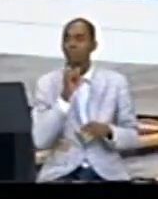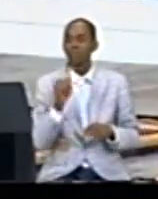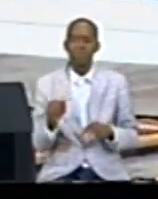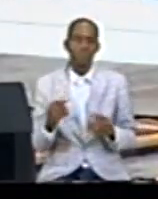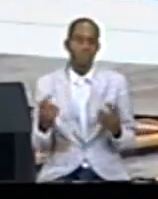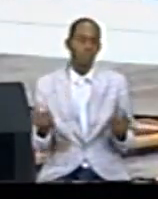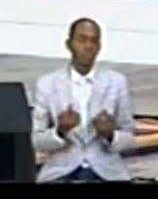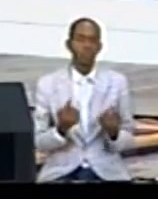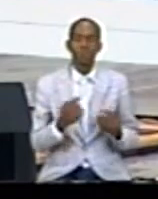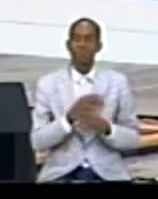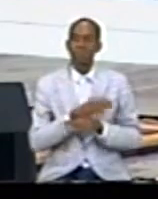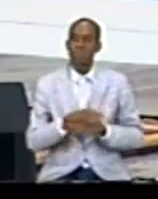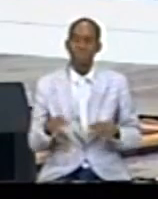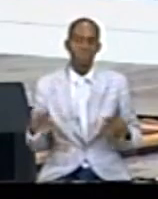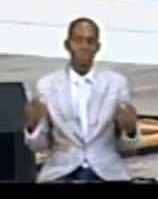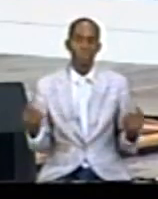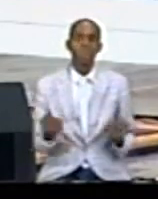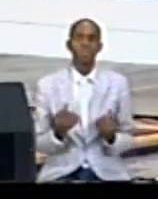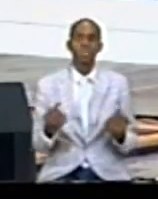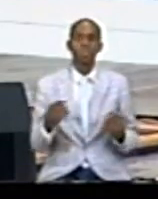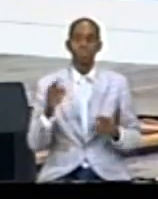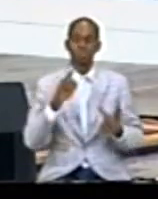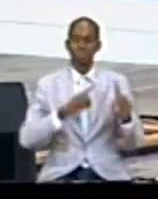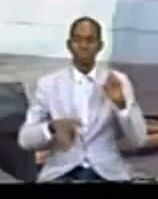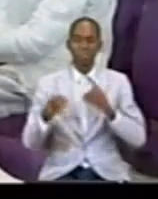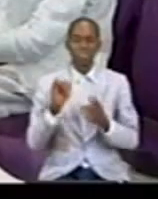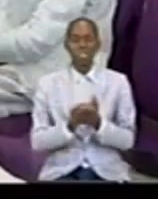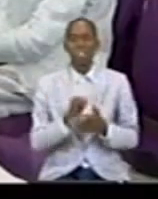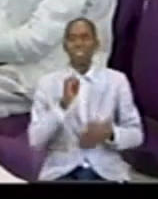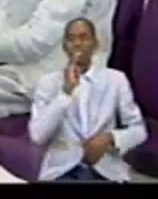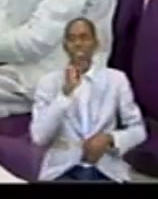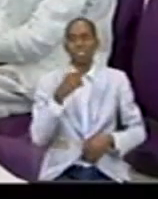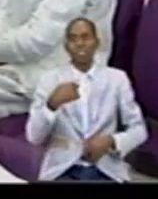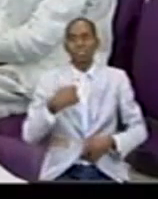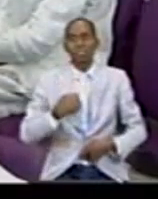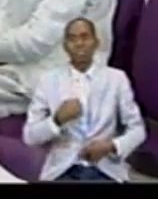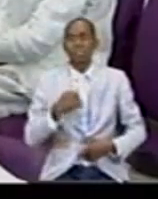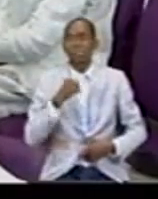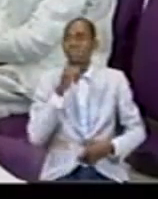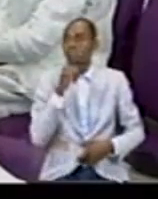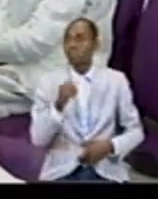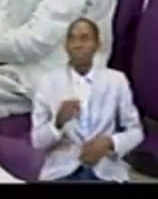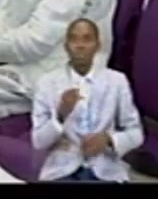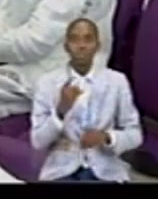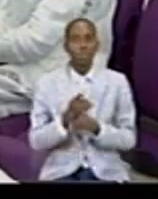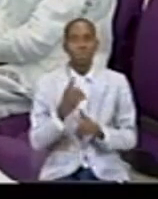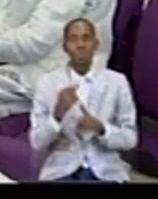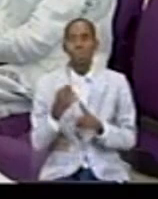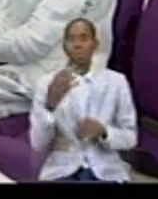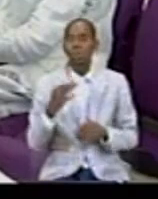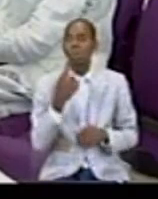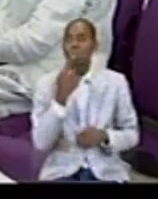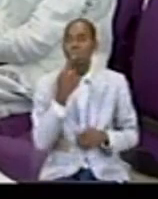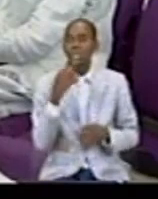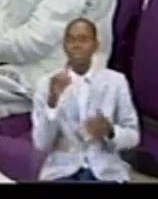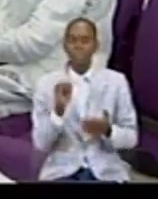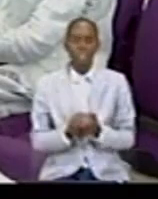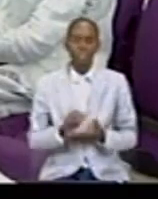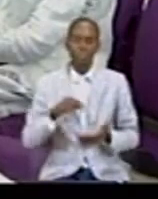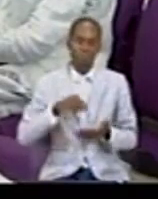That's me. I said that's me. It's not just word of mouth. That is me.